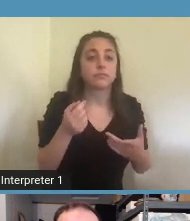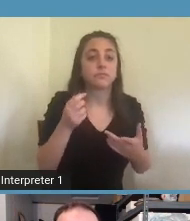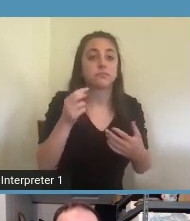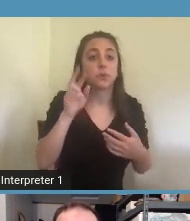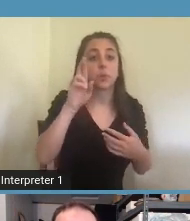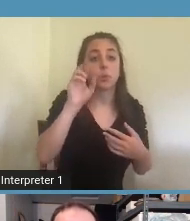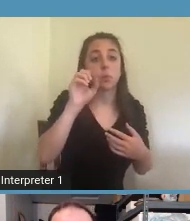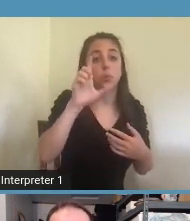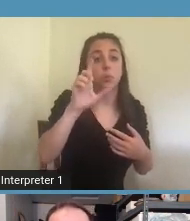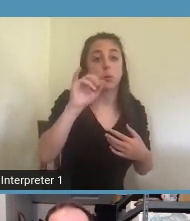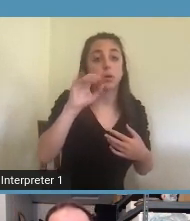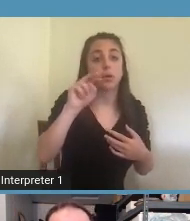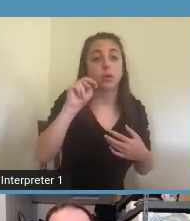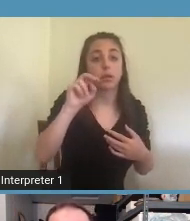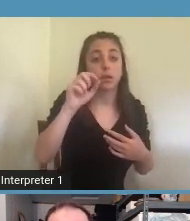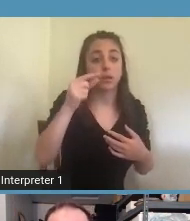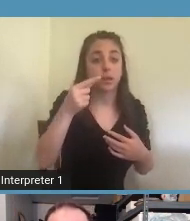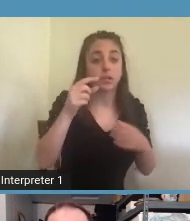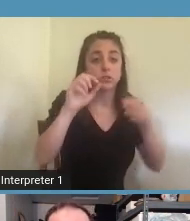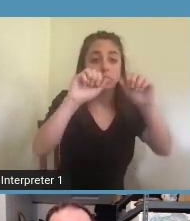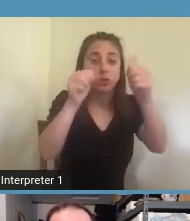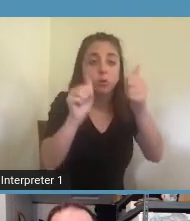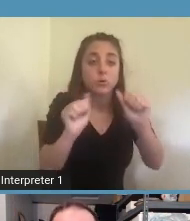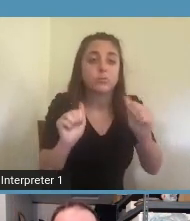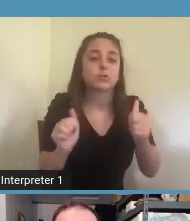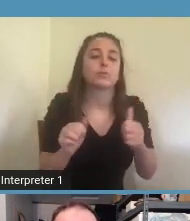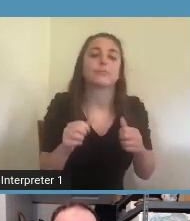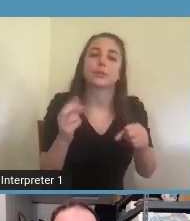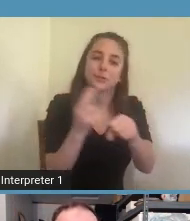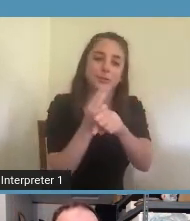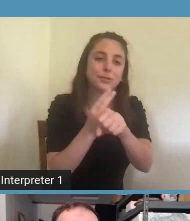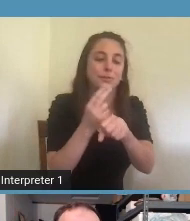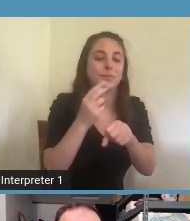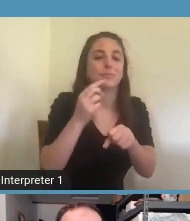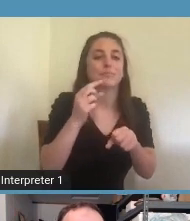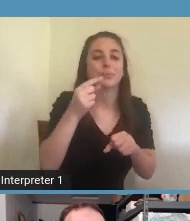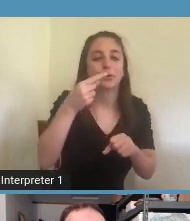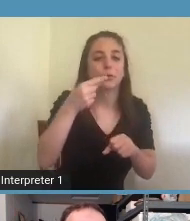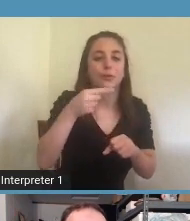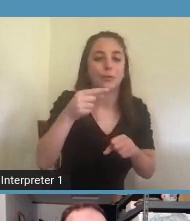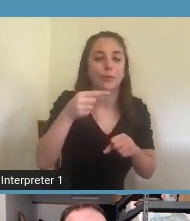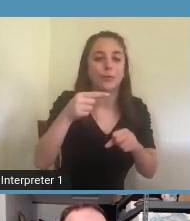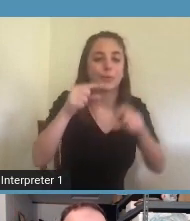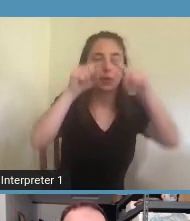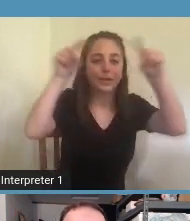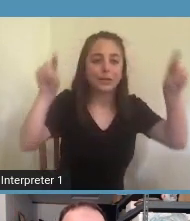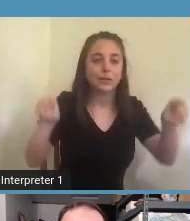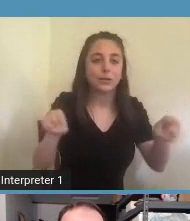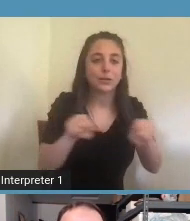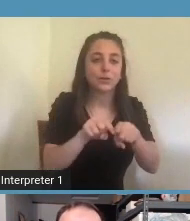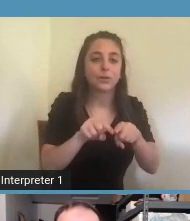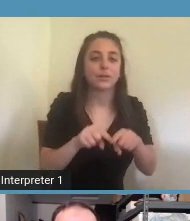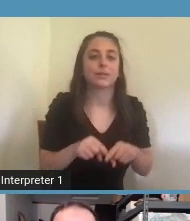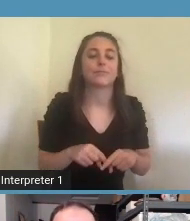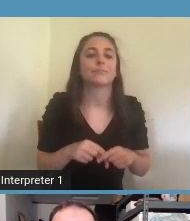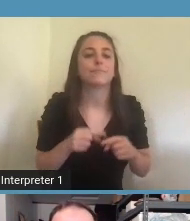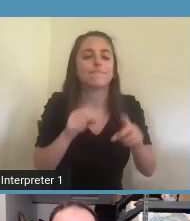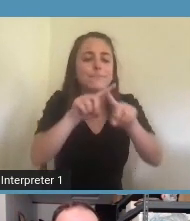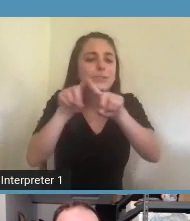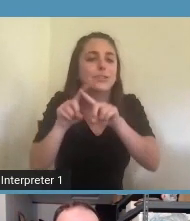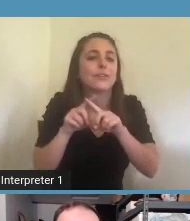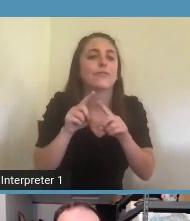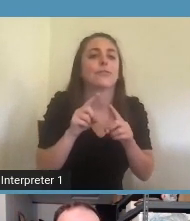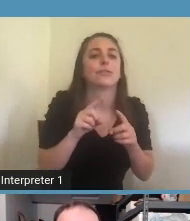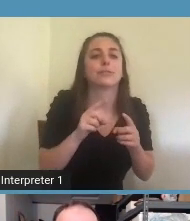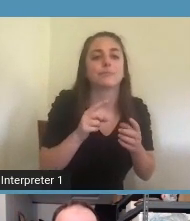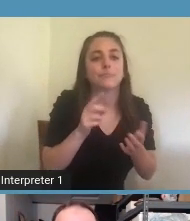our curator in front of a green screen, and then we could put moving public domain archive video of cars driving around behind her. We could